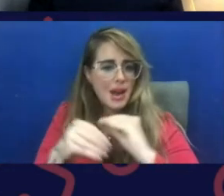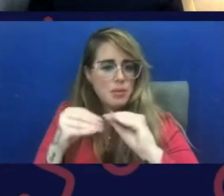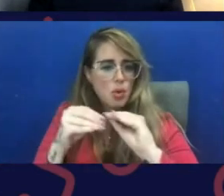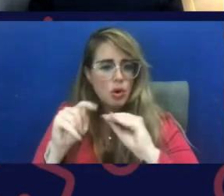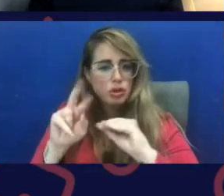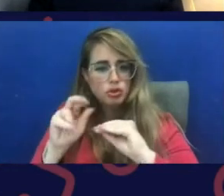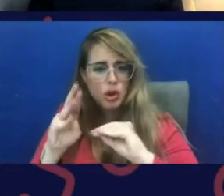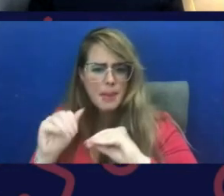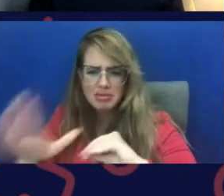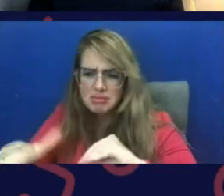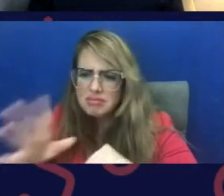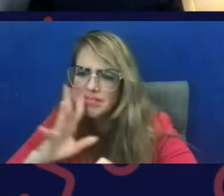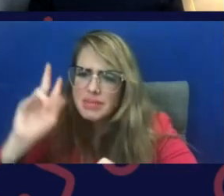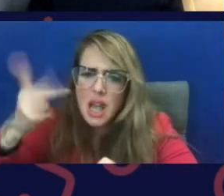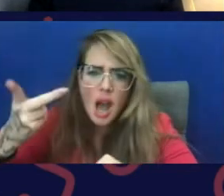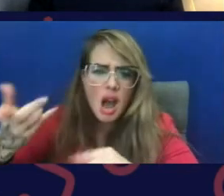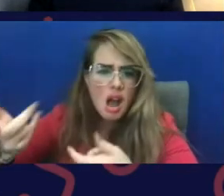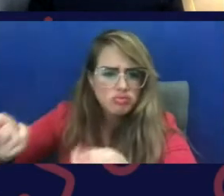speak up, or, you know,